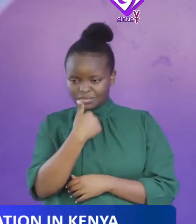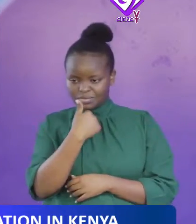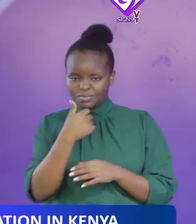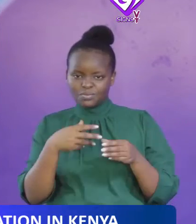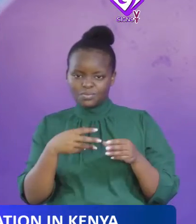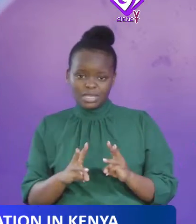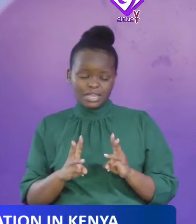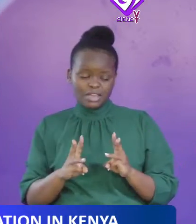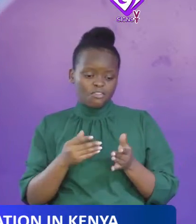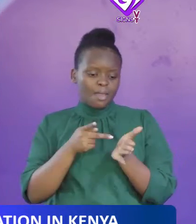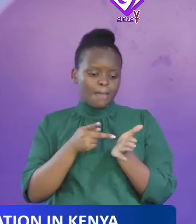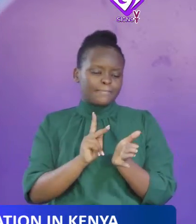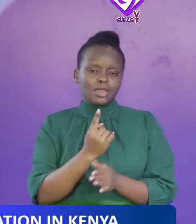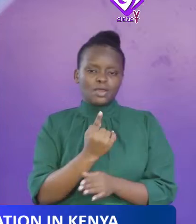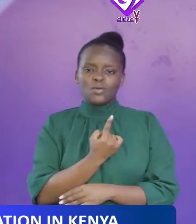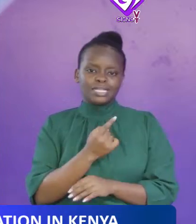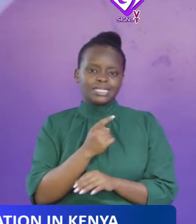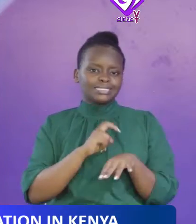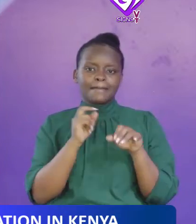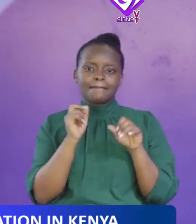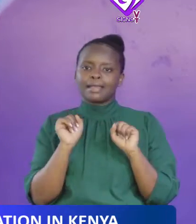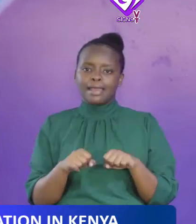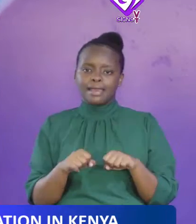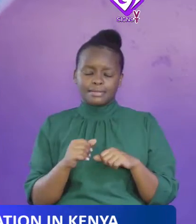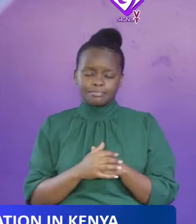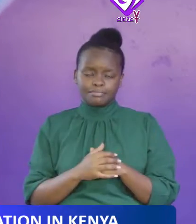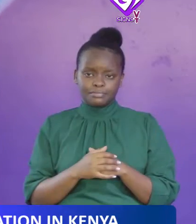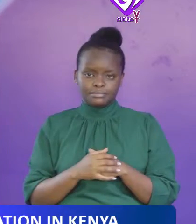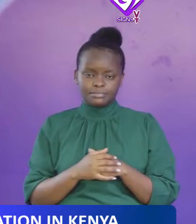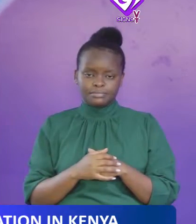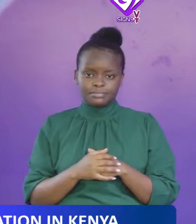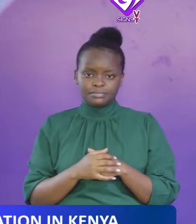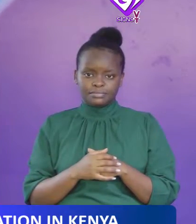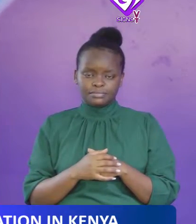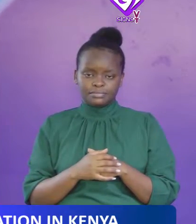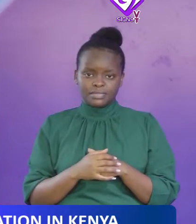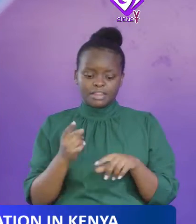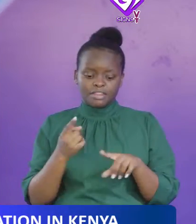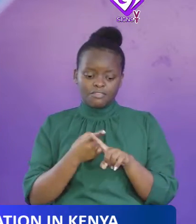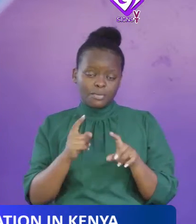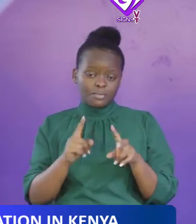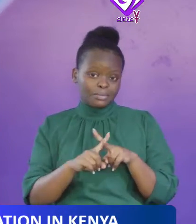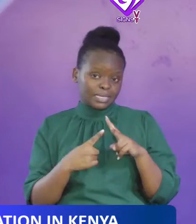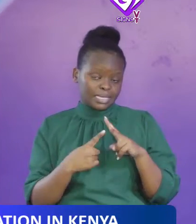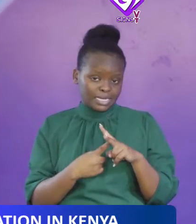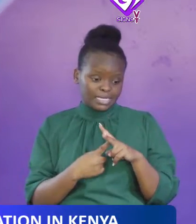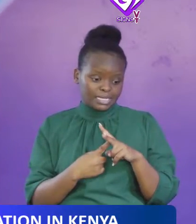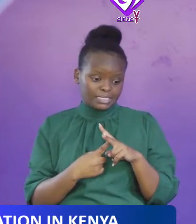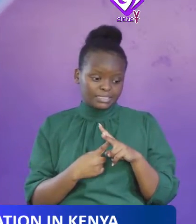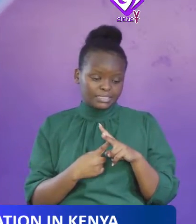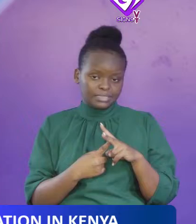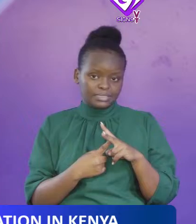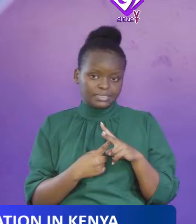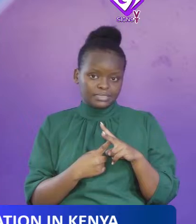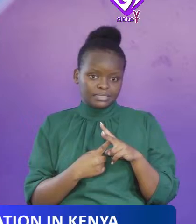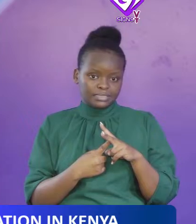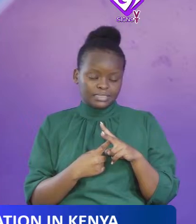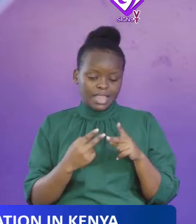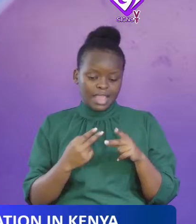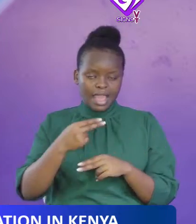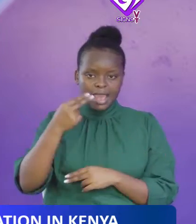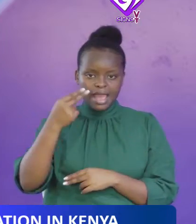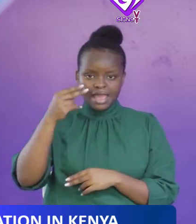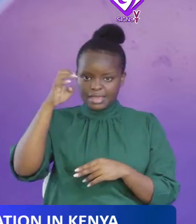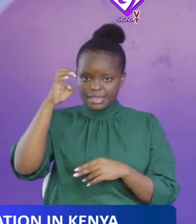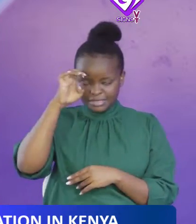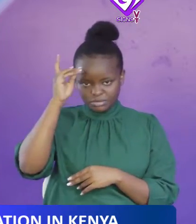repay only when you can, so that from the word go, even help. Why help? Higher education